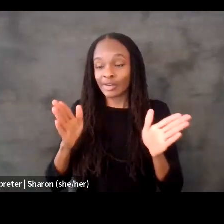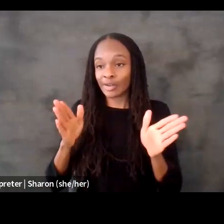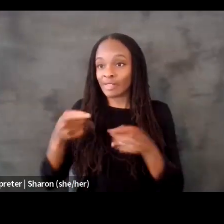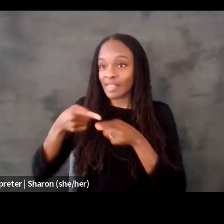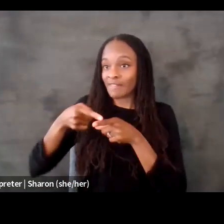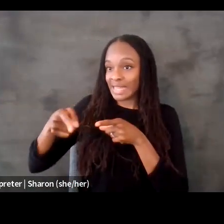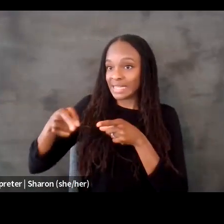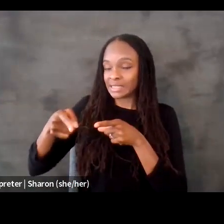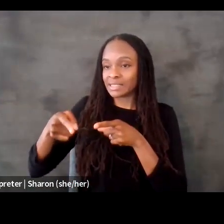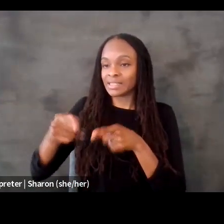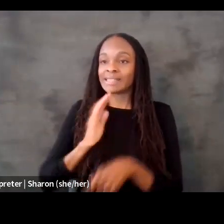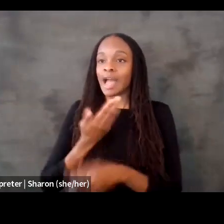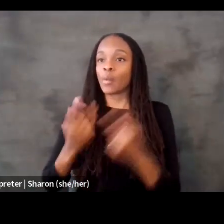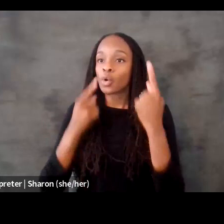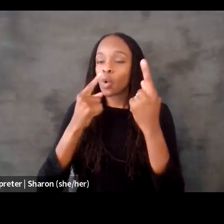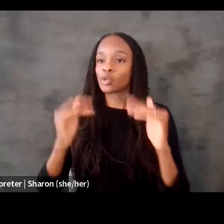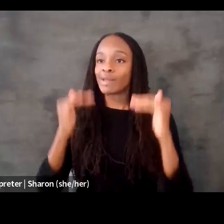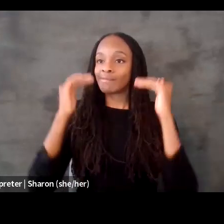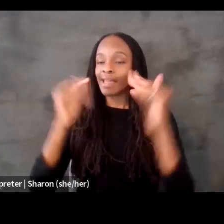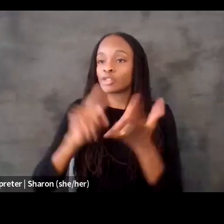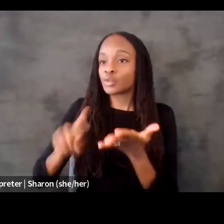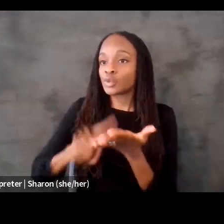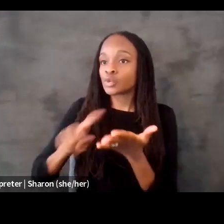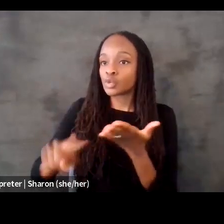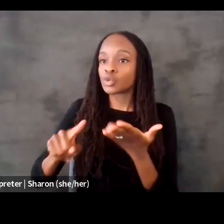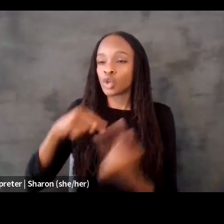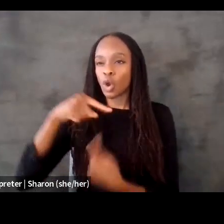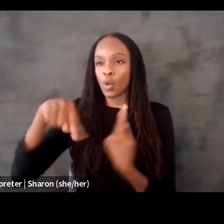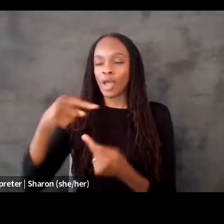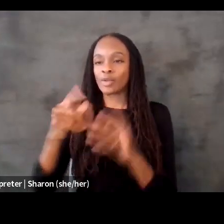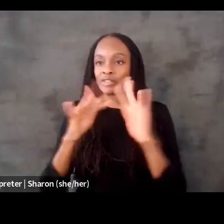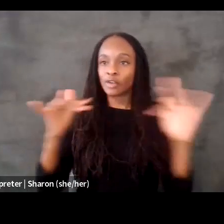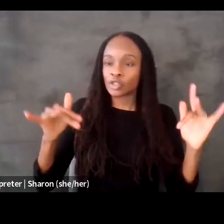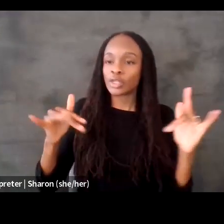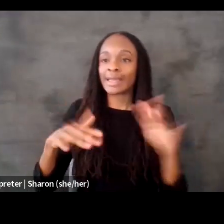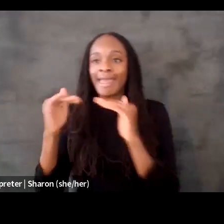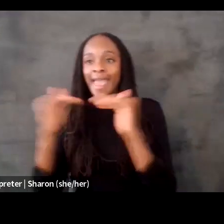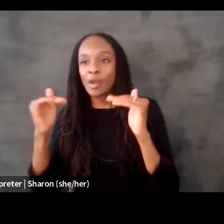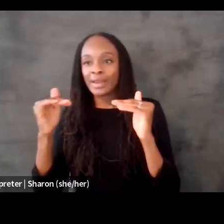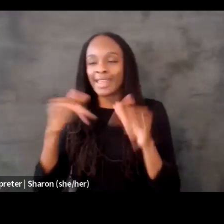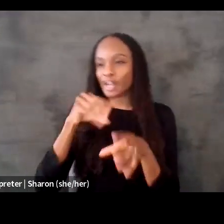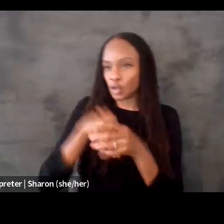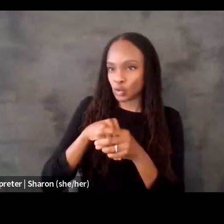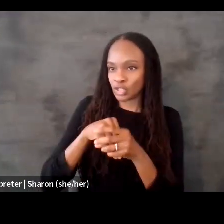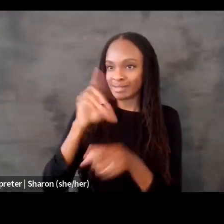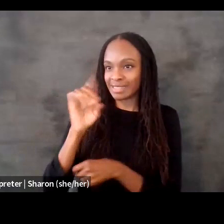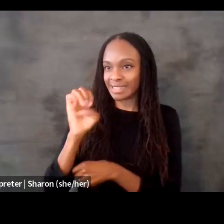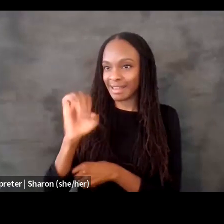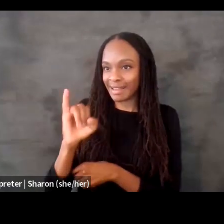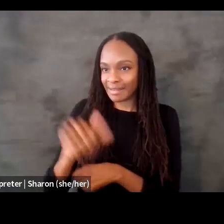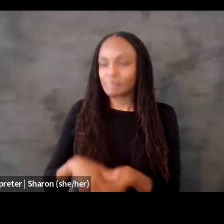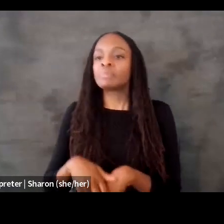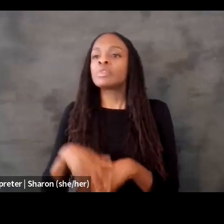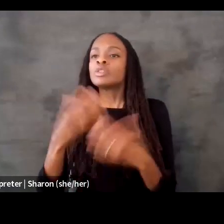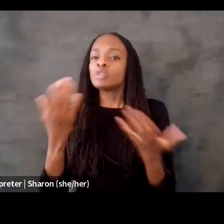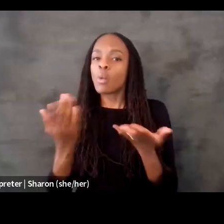is our goal to advance research around diversity, equity, and inclusion. And so I hope that what I talk about today